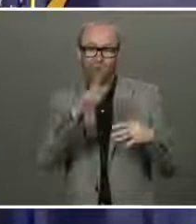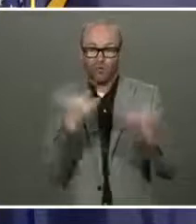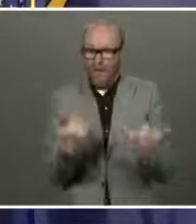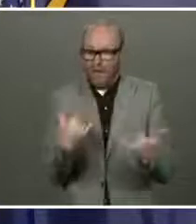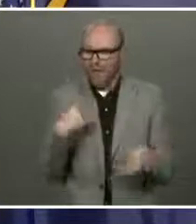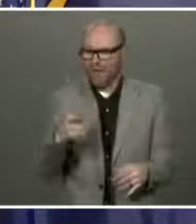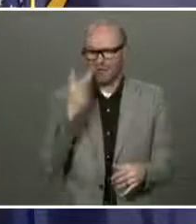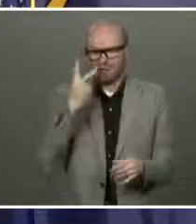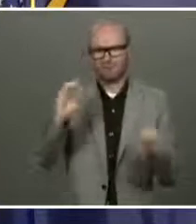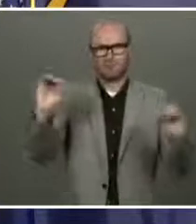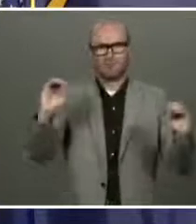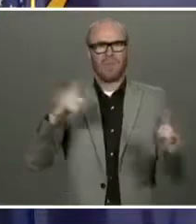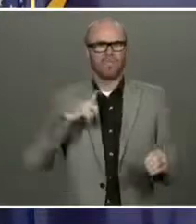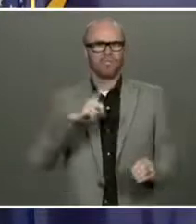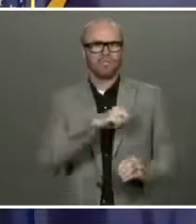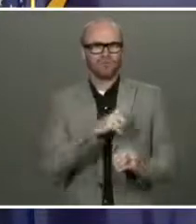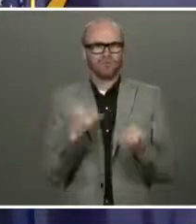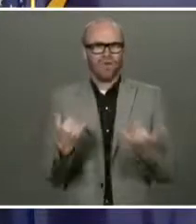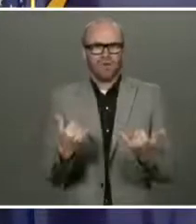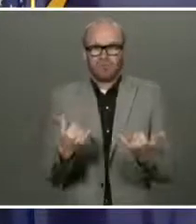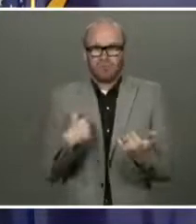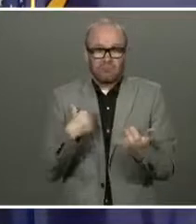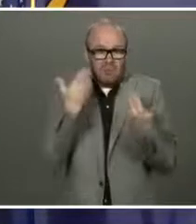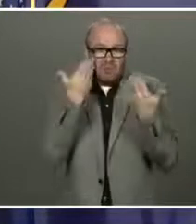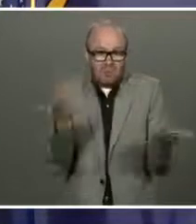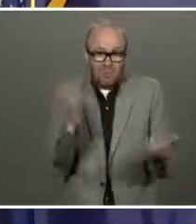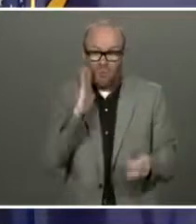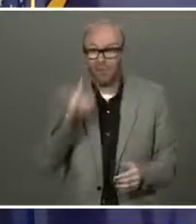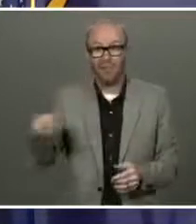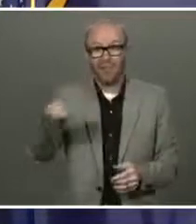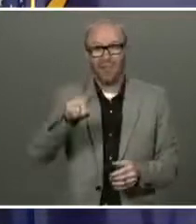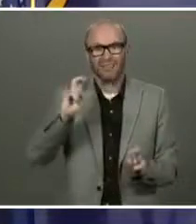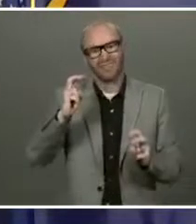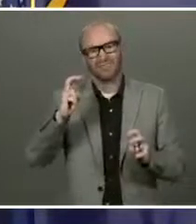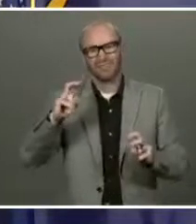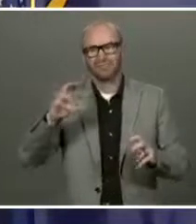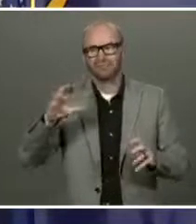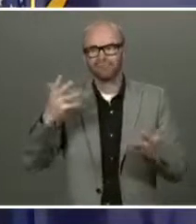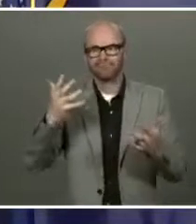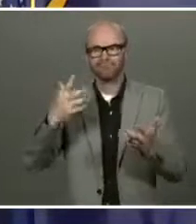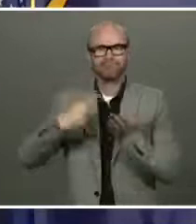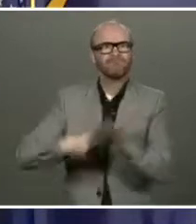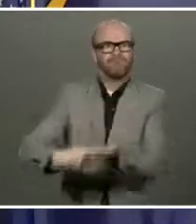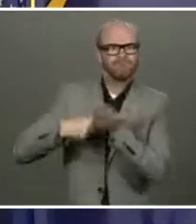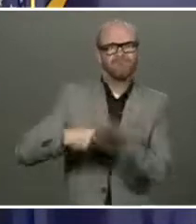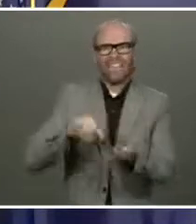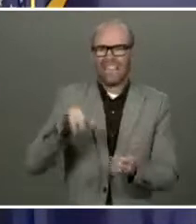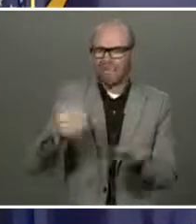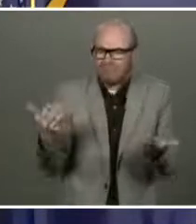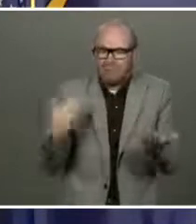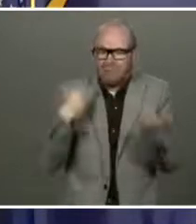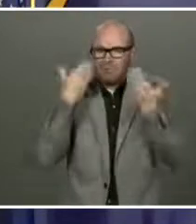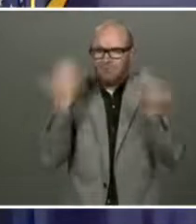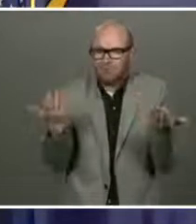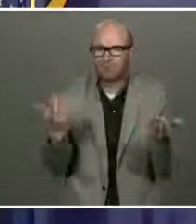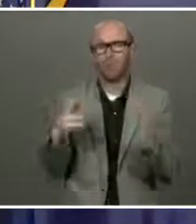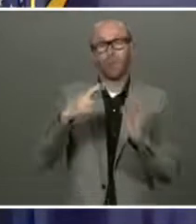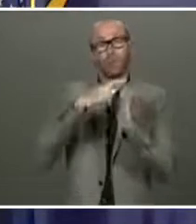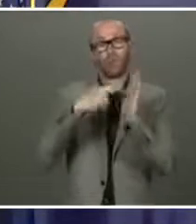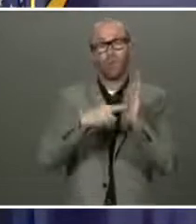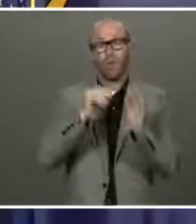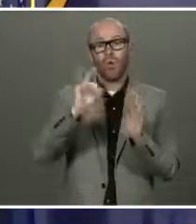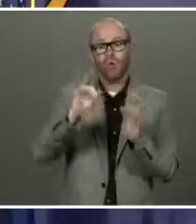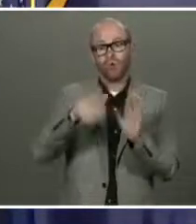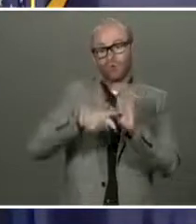legislation. I have no idea if they're actually going to take something on like that. But rule review is something very important. In fact, we've set up structures to